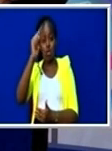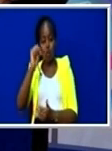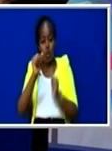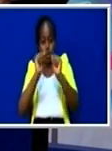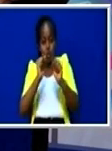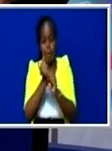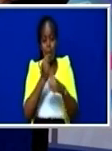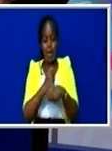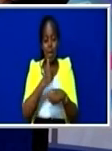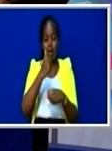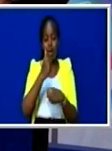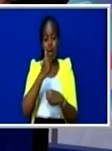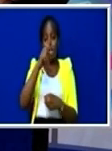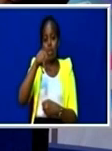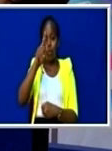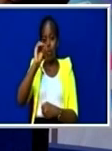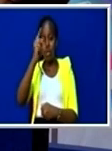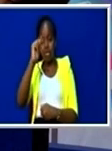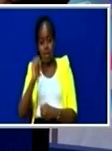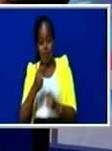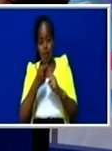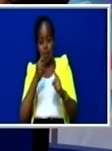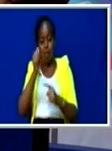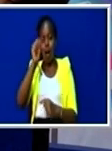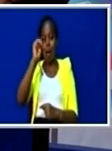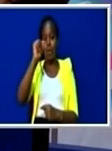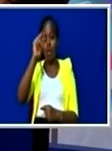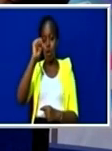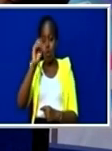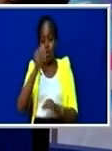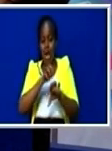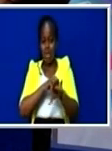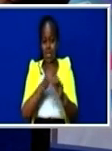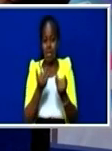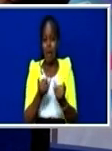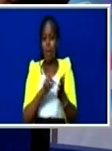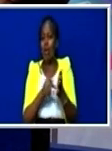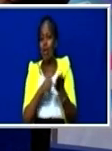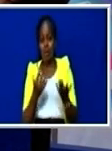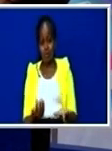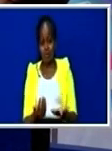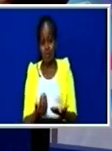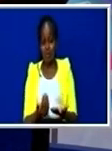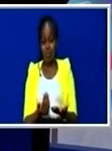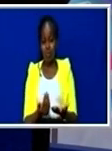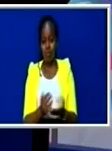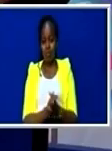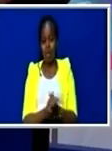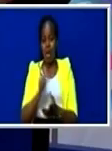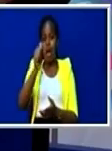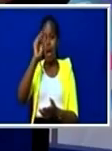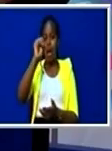the the proteins from the amino acids. So in short, what I'm saying is that